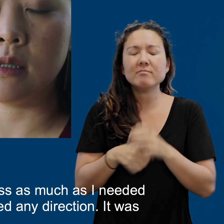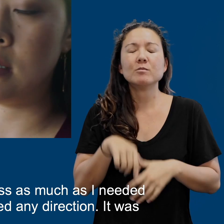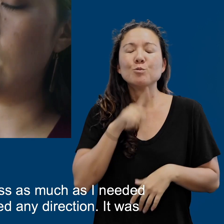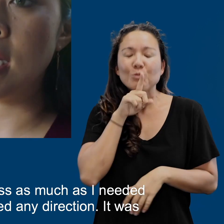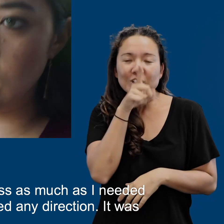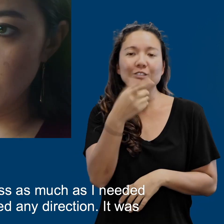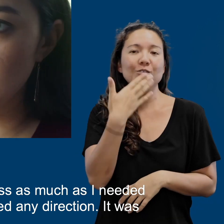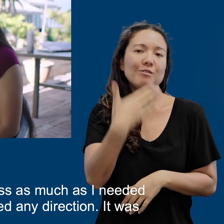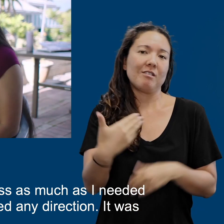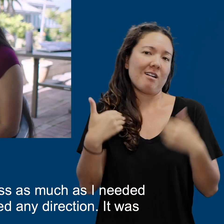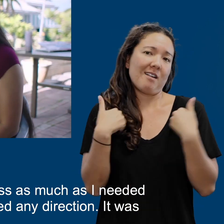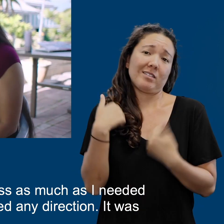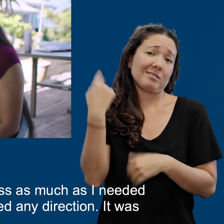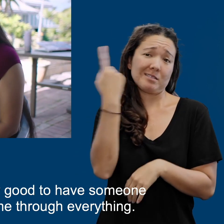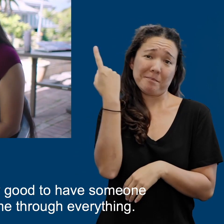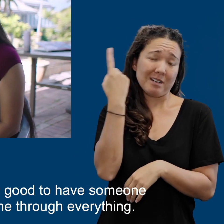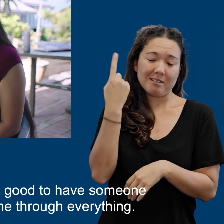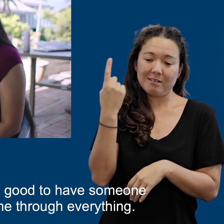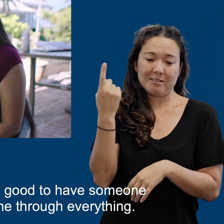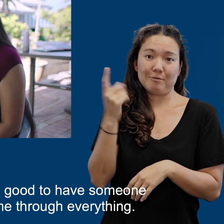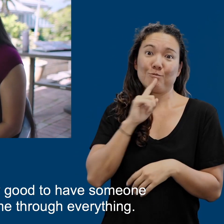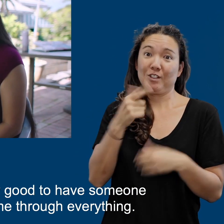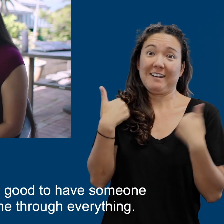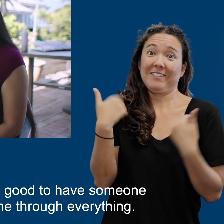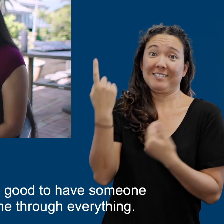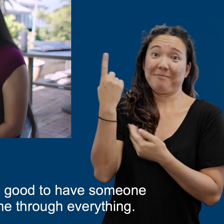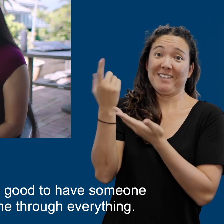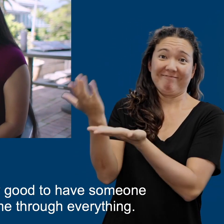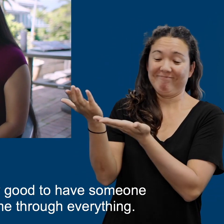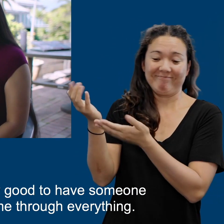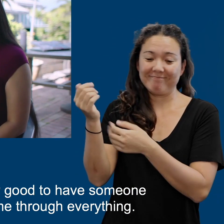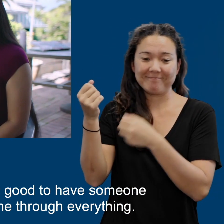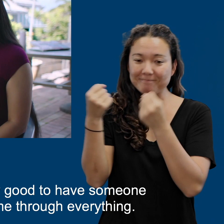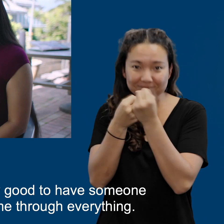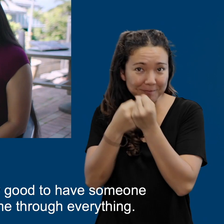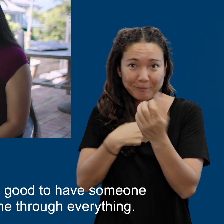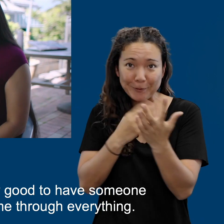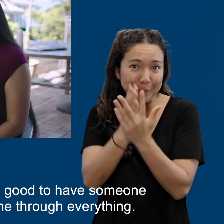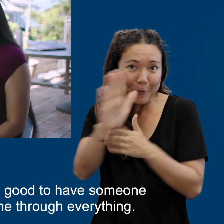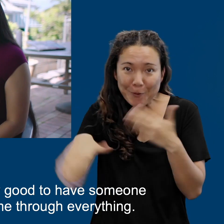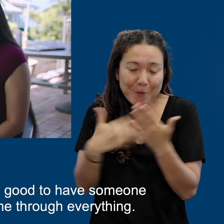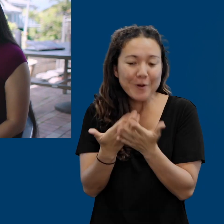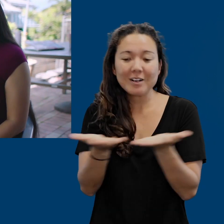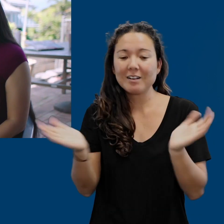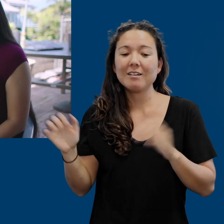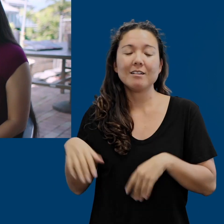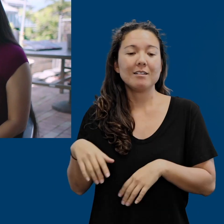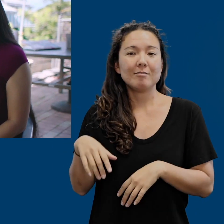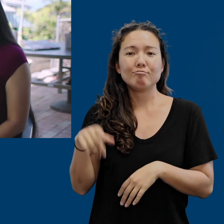any direction. But it was really good. Like, it was really good to have somebody who was there to talk me through